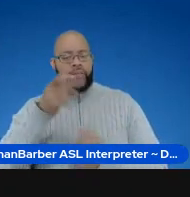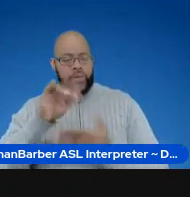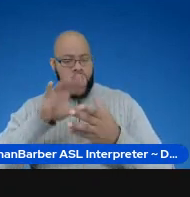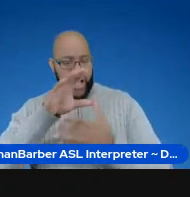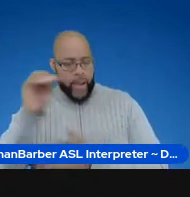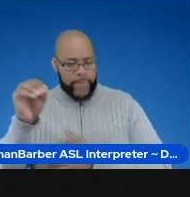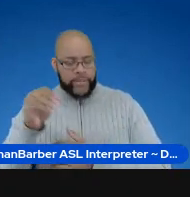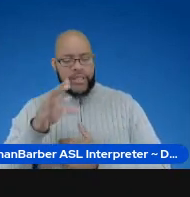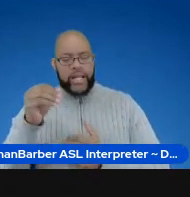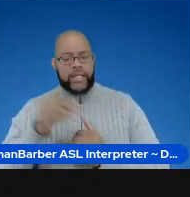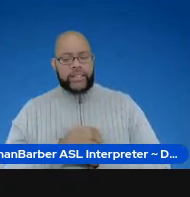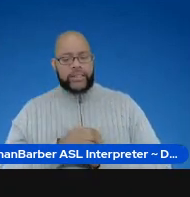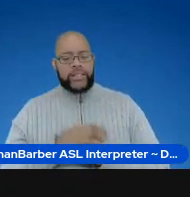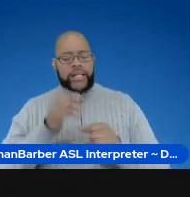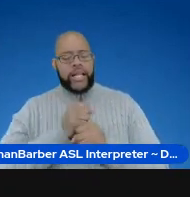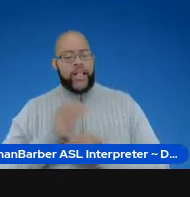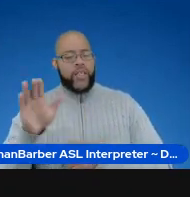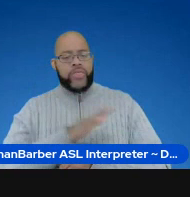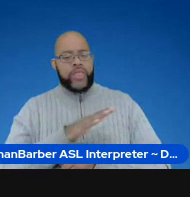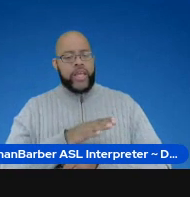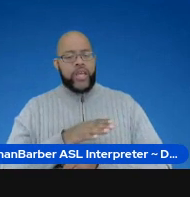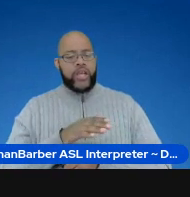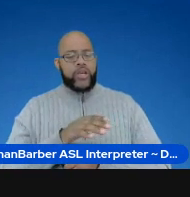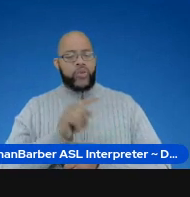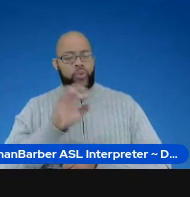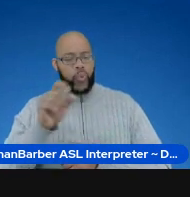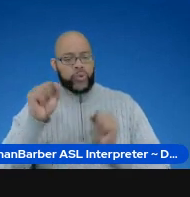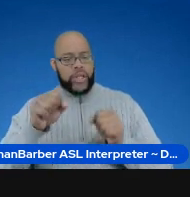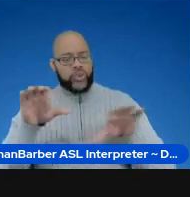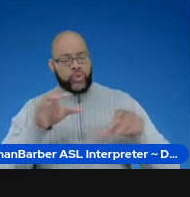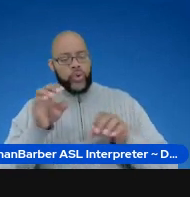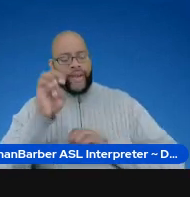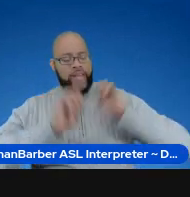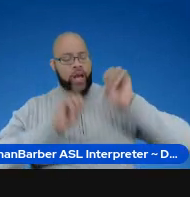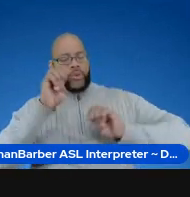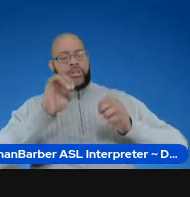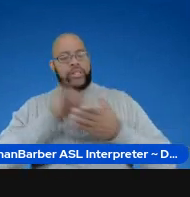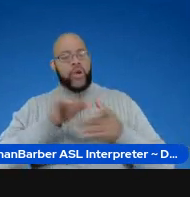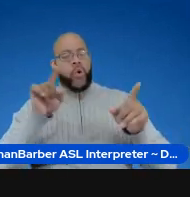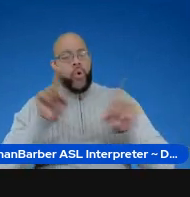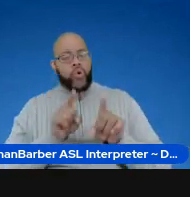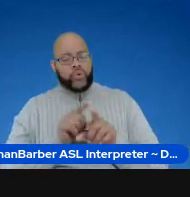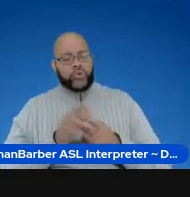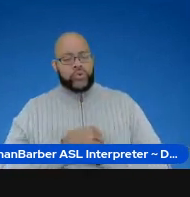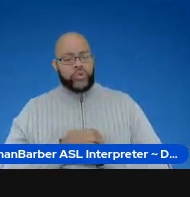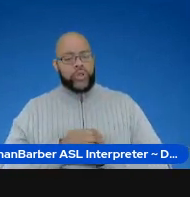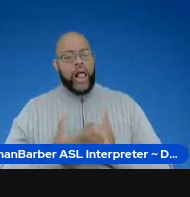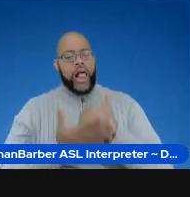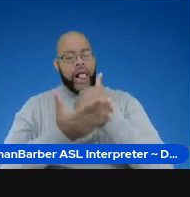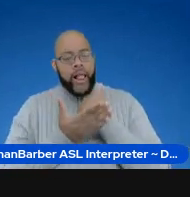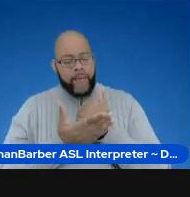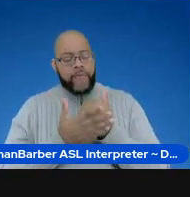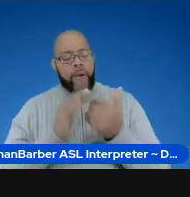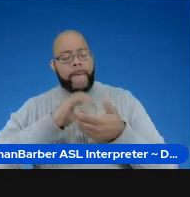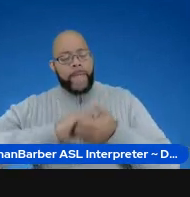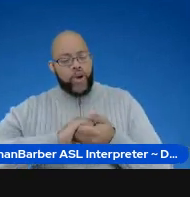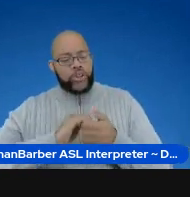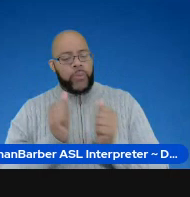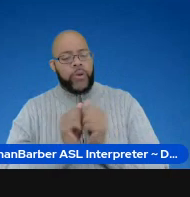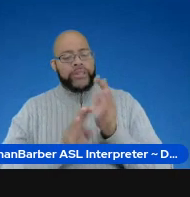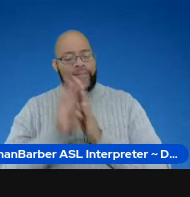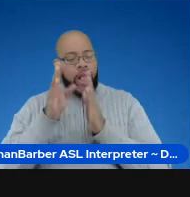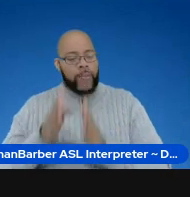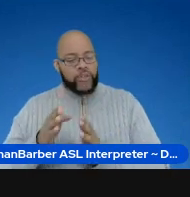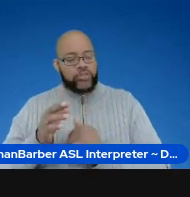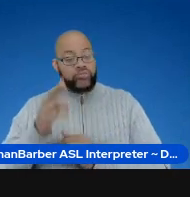and source their instruments so we can conduct an evaluation. And this was also a helpful partnership with the developers,